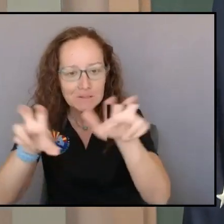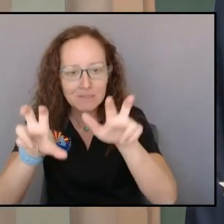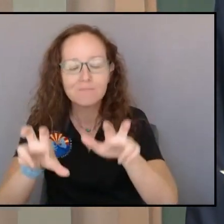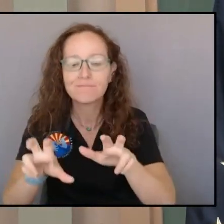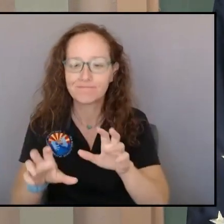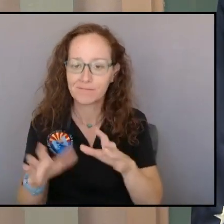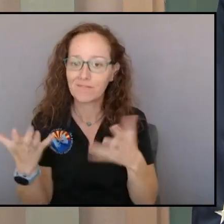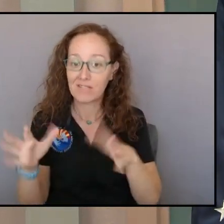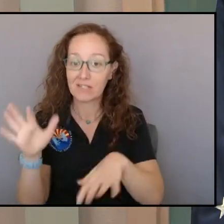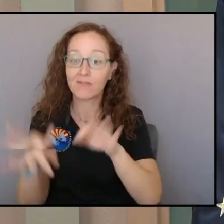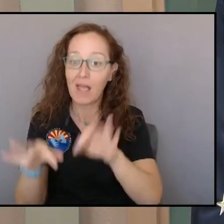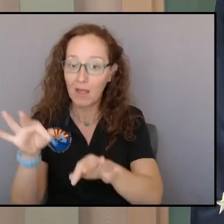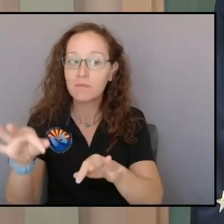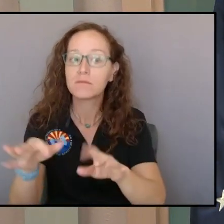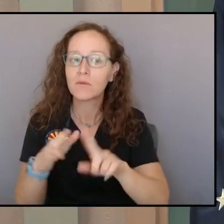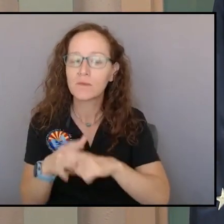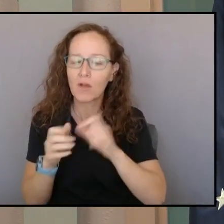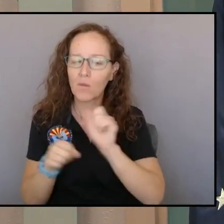start getting that done.